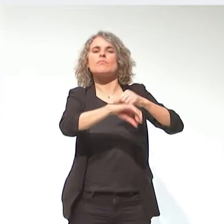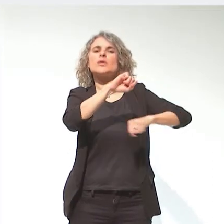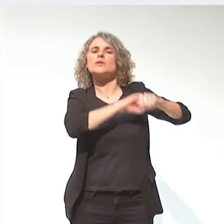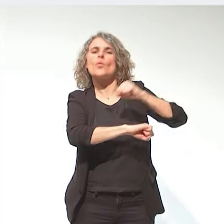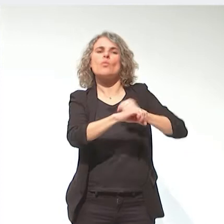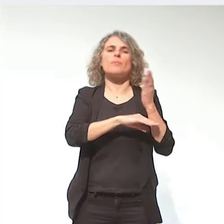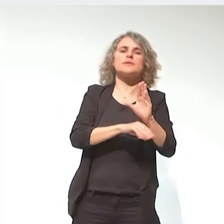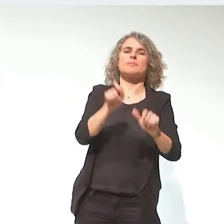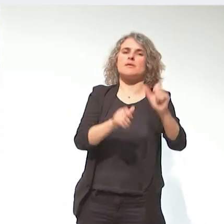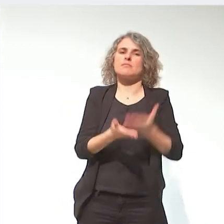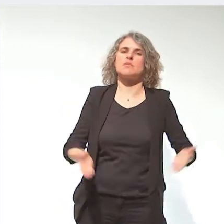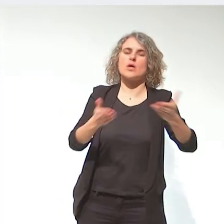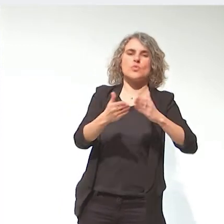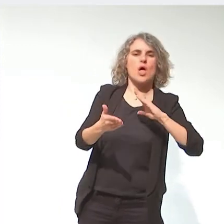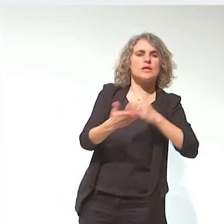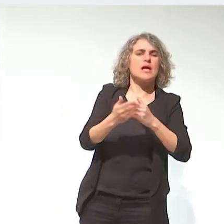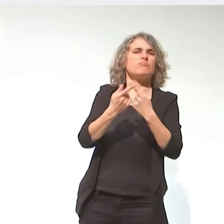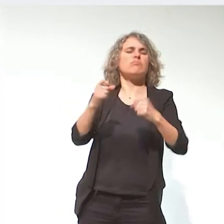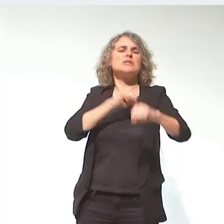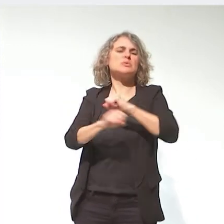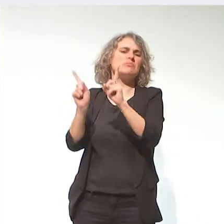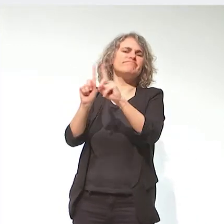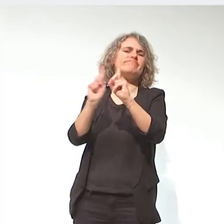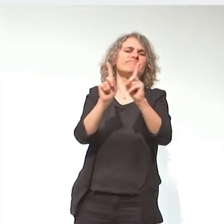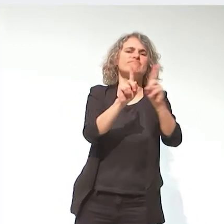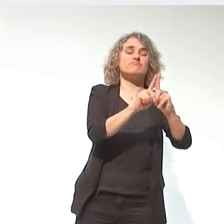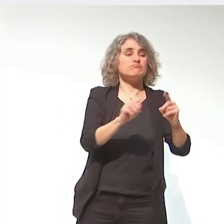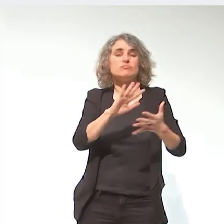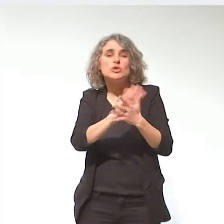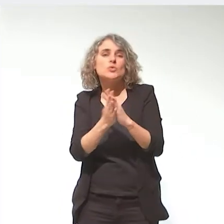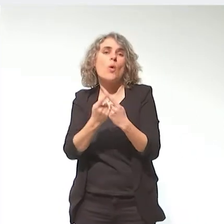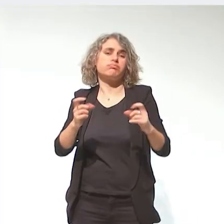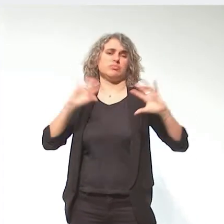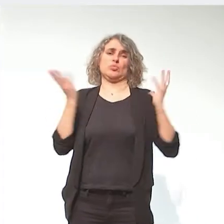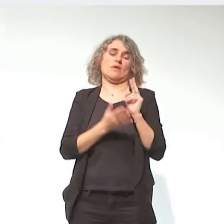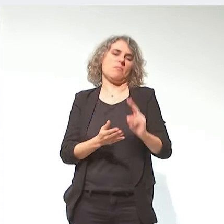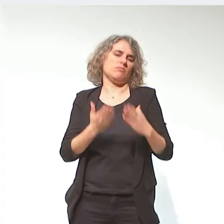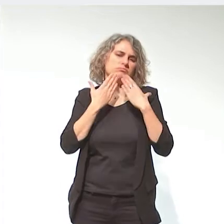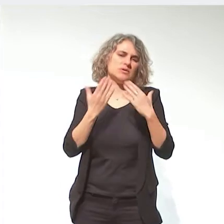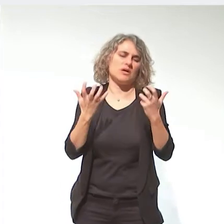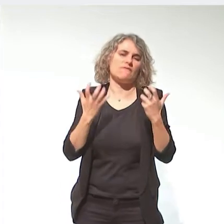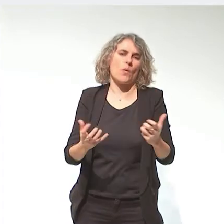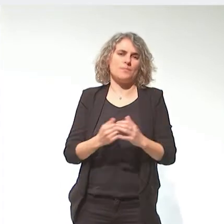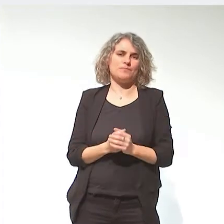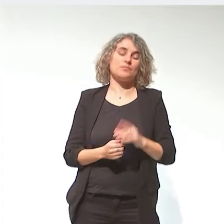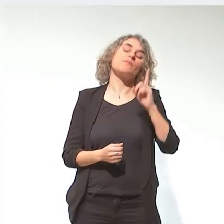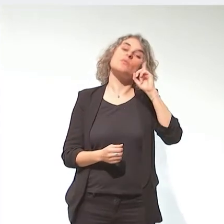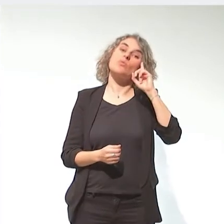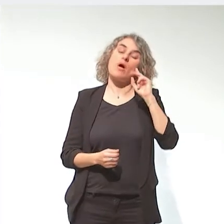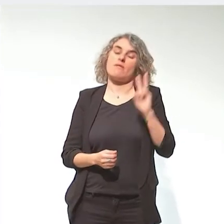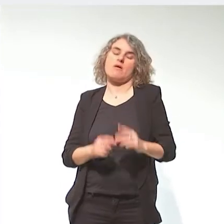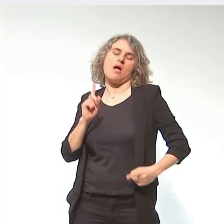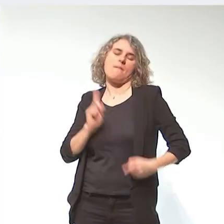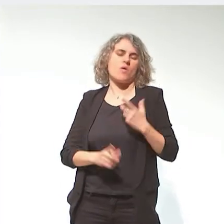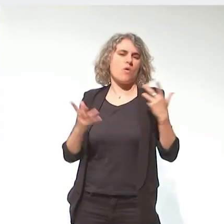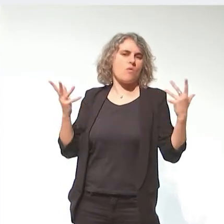strategy. Our strategy continues to align the EU's disability policy with the UN Convention on the Rights